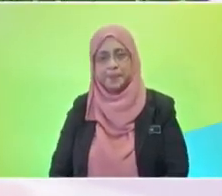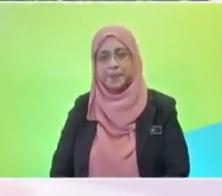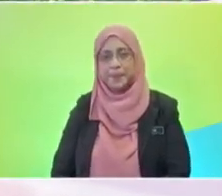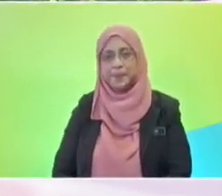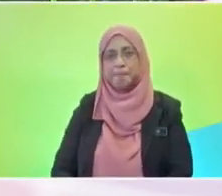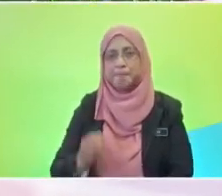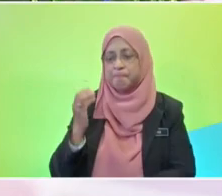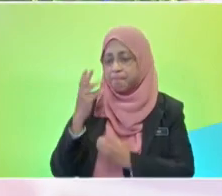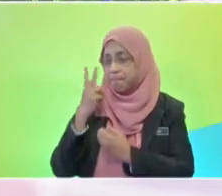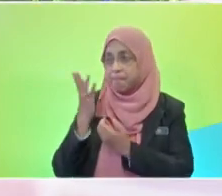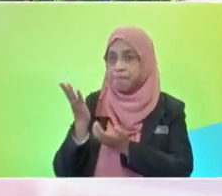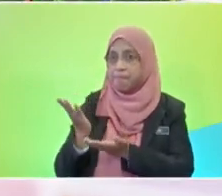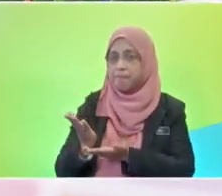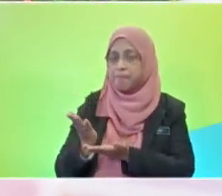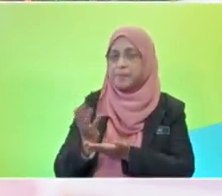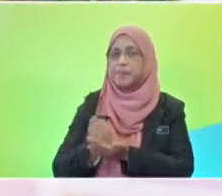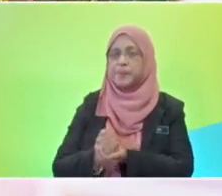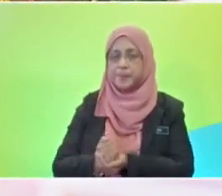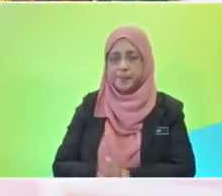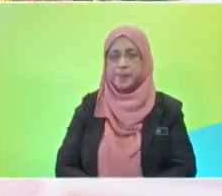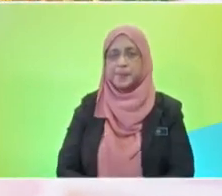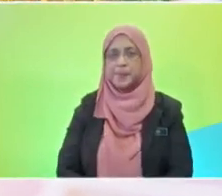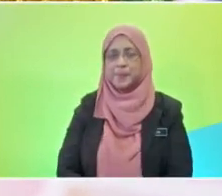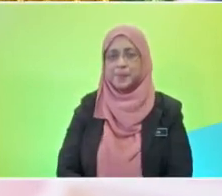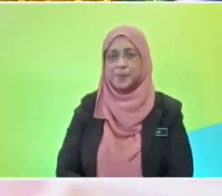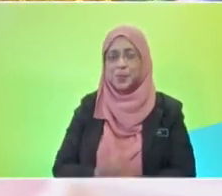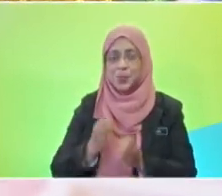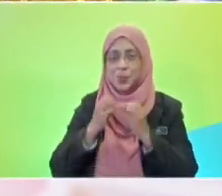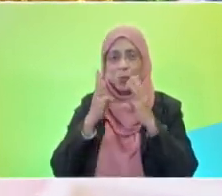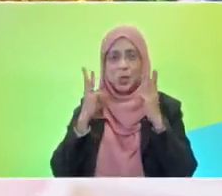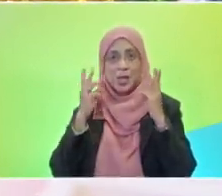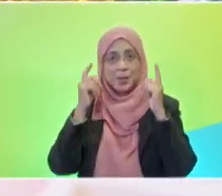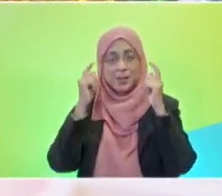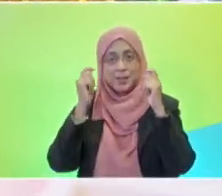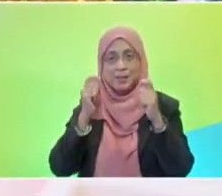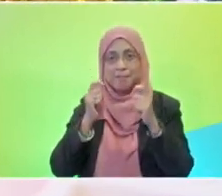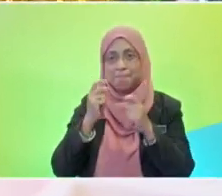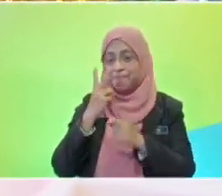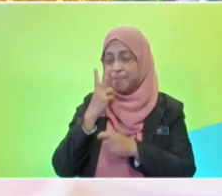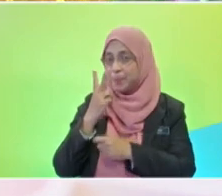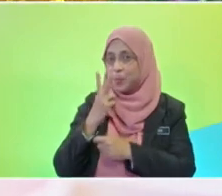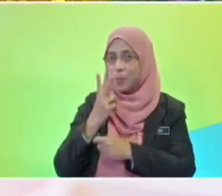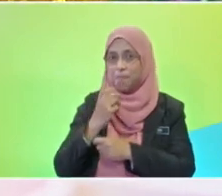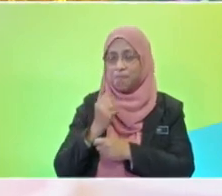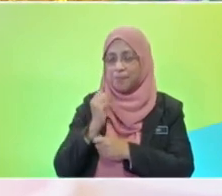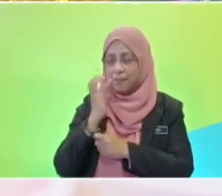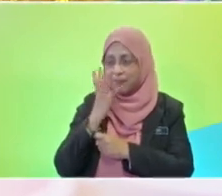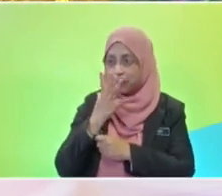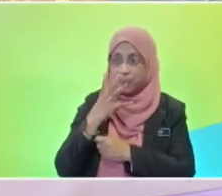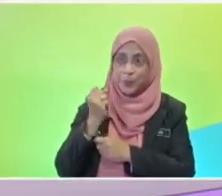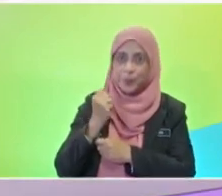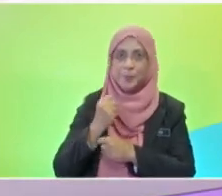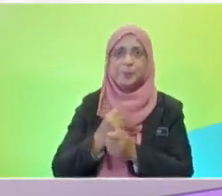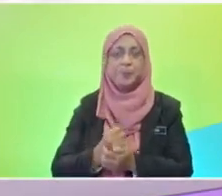to close that part. Wow, teacher. Yes. Look at that. It's supposed to be like this. Okay,